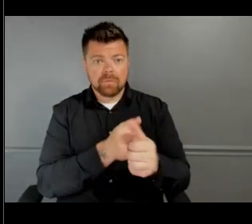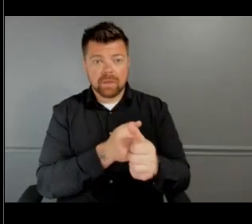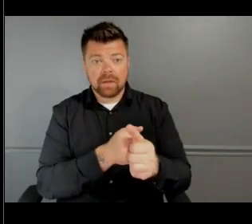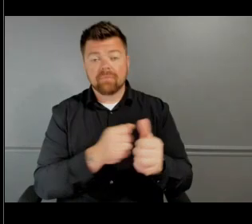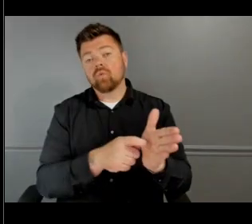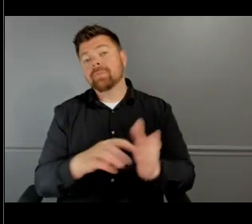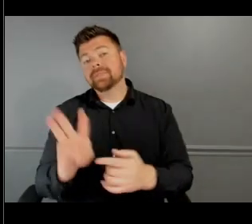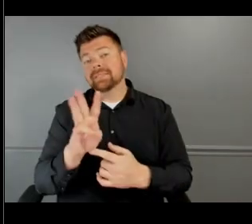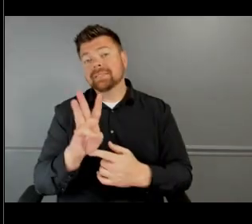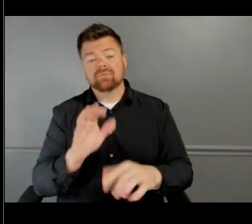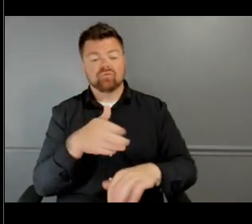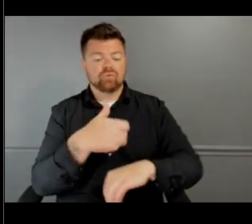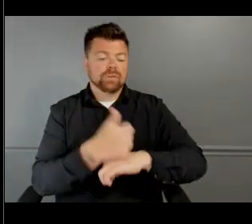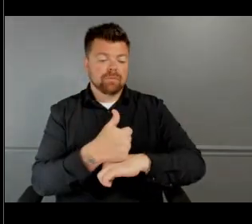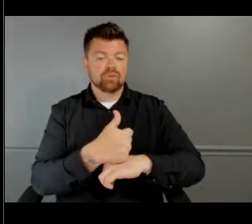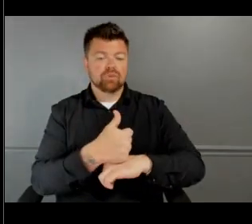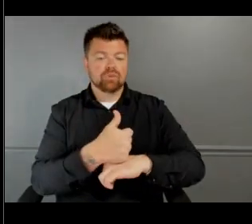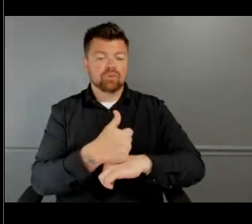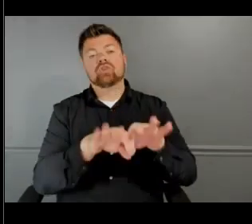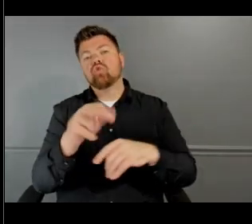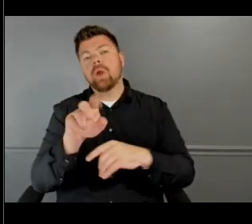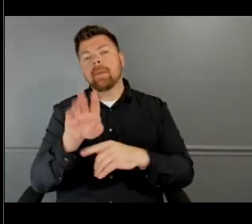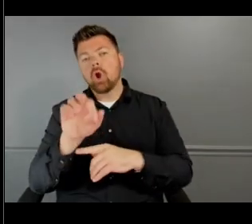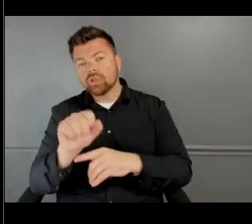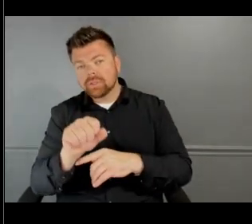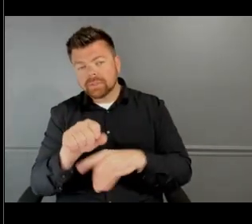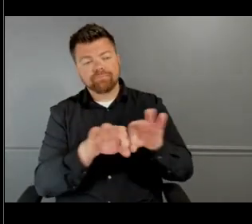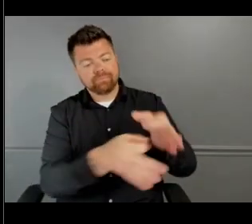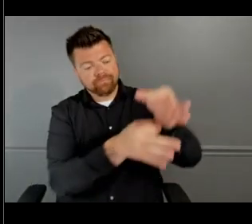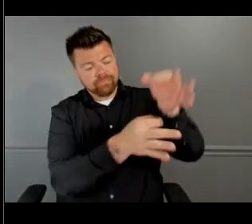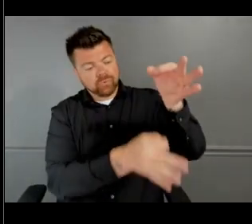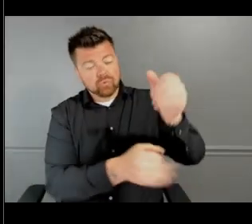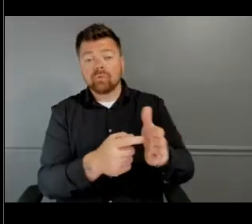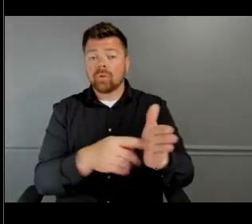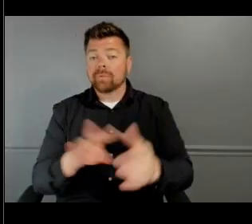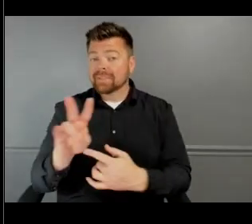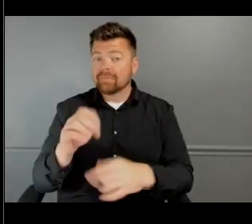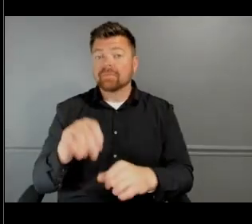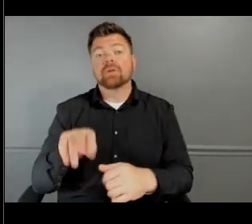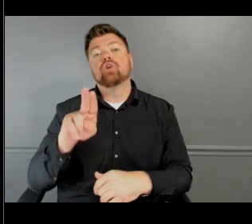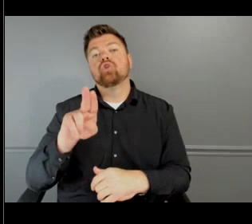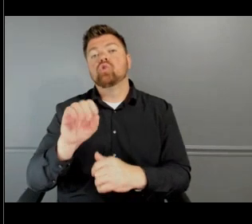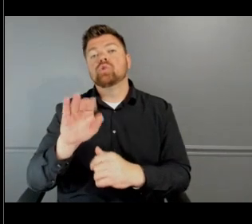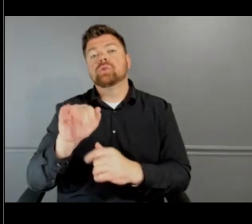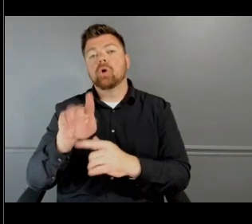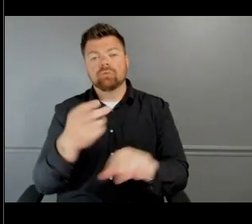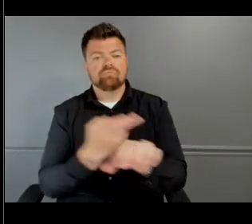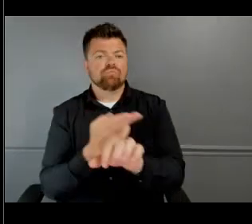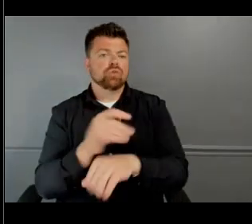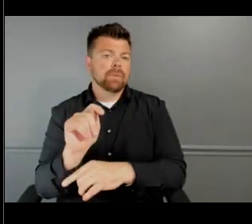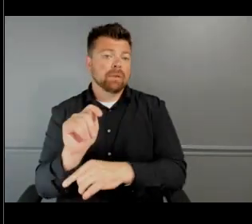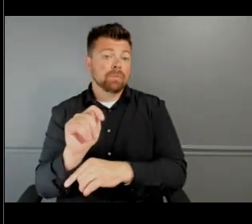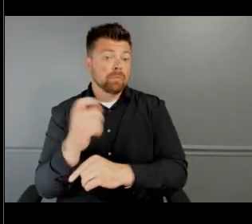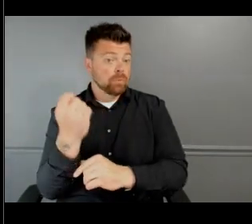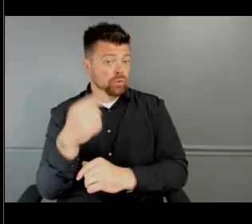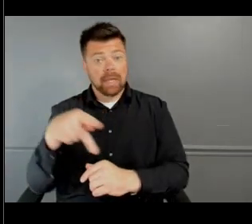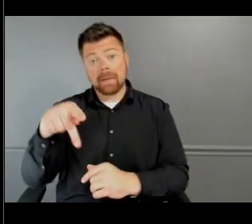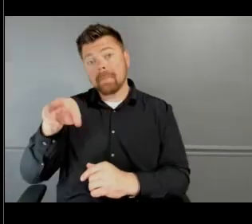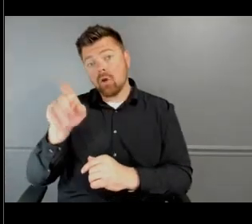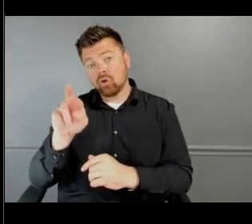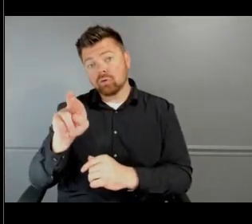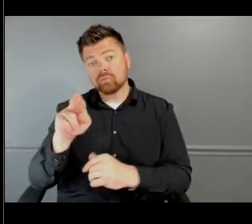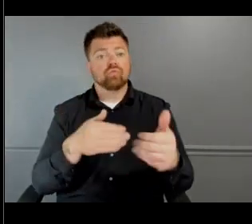for grab bars, or requirement 7, usable bathrooms. However, powder rooms are subject